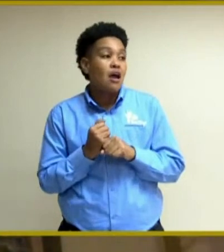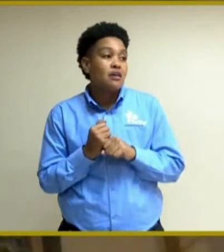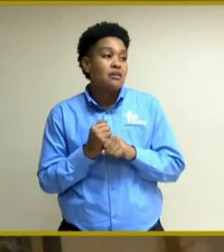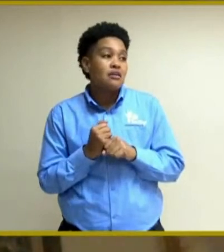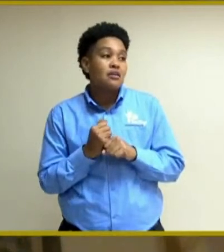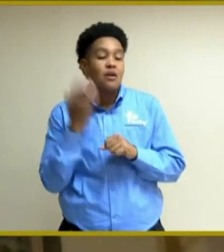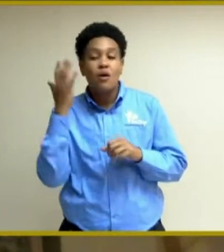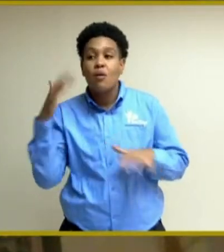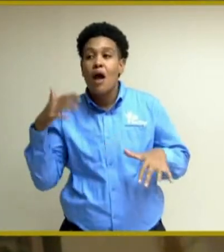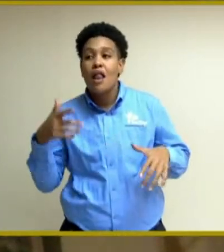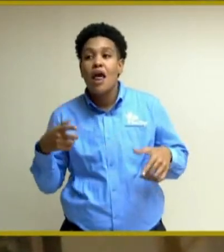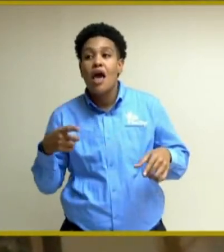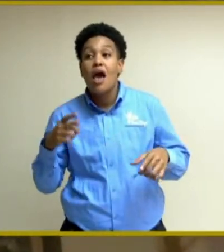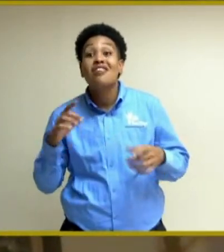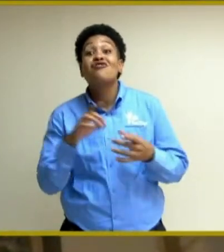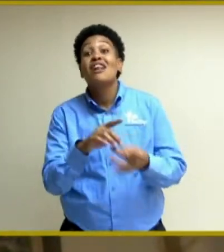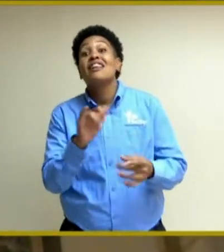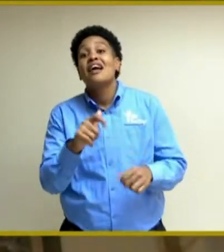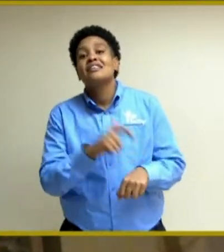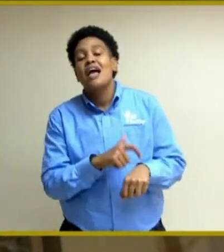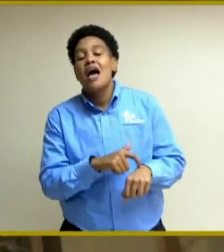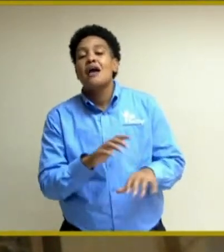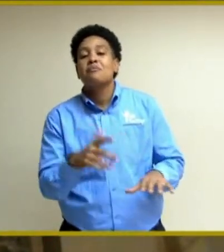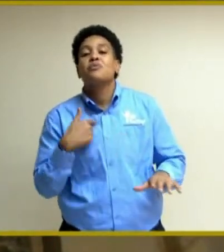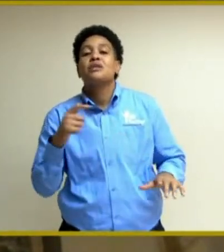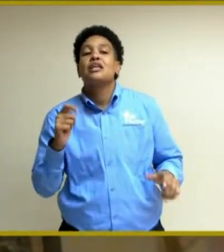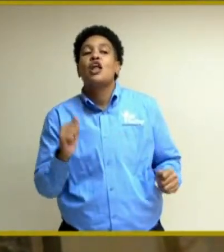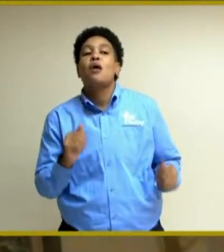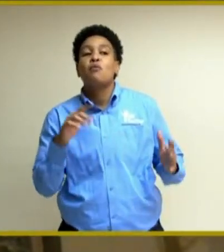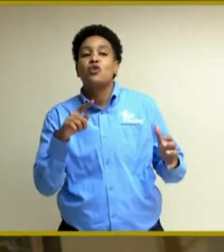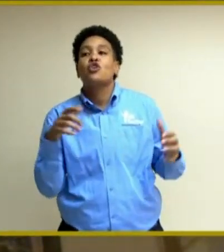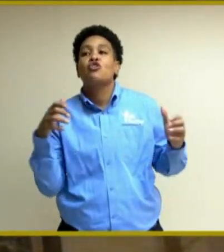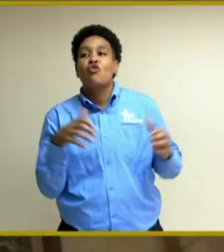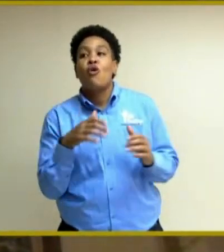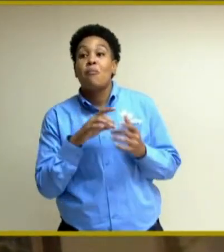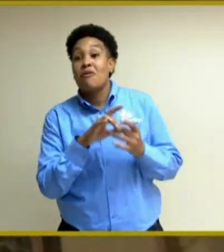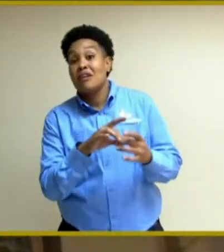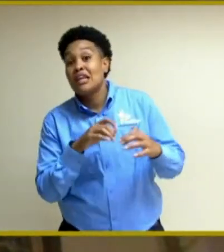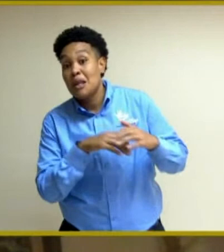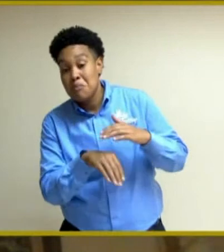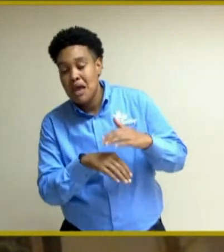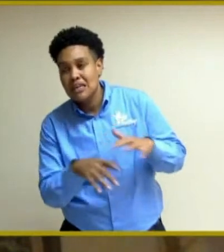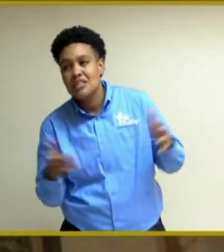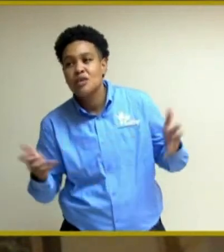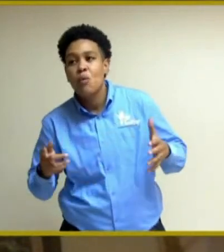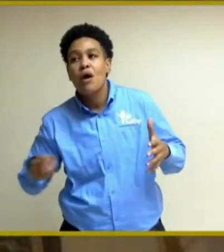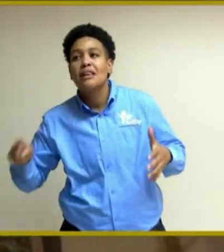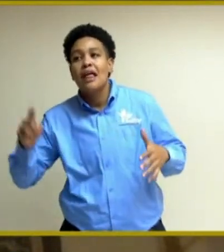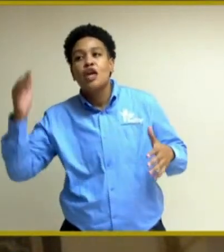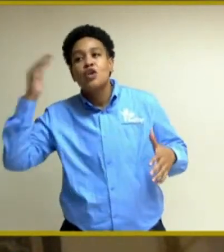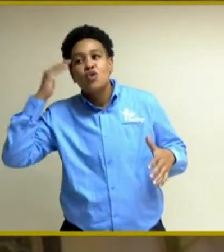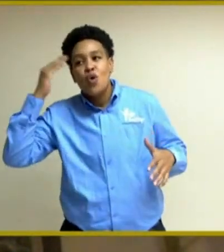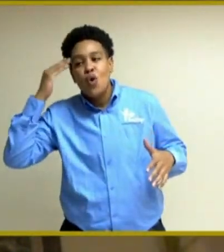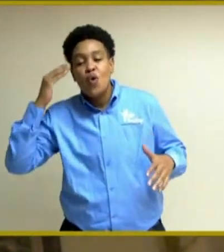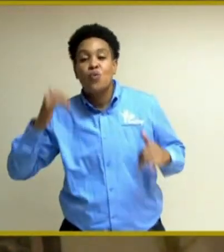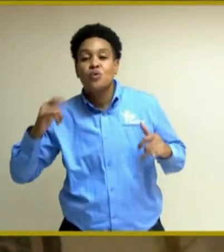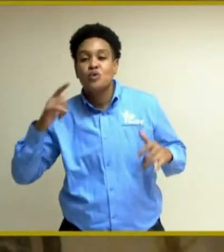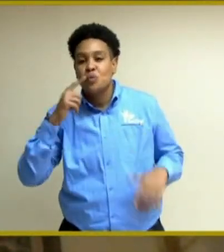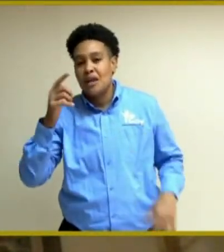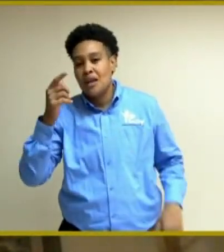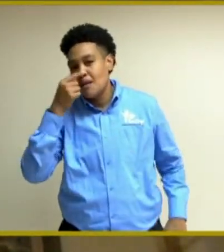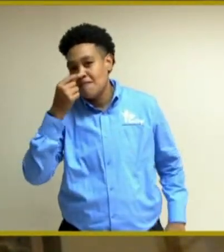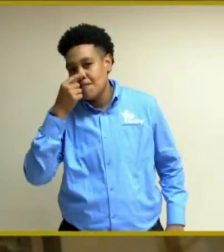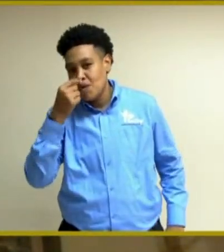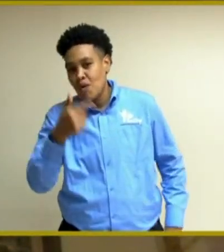because it wasn't around. And therefore, we need to approach this group on the basis of what they know, which is the flu